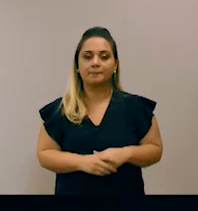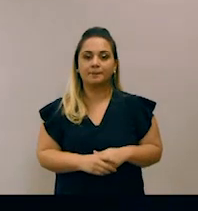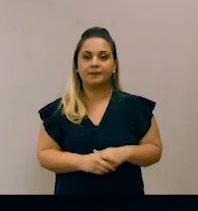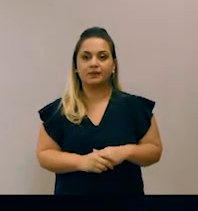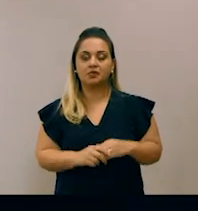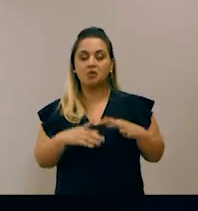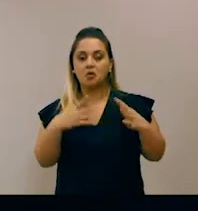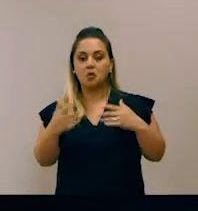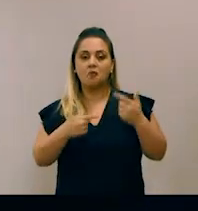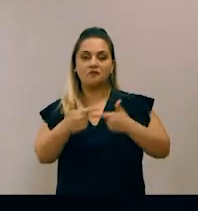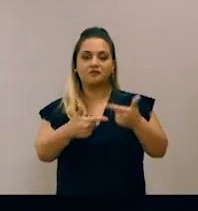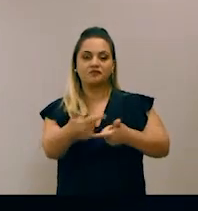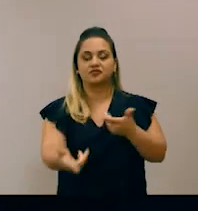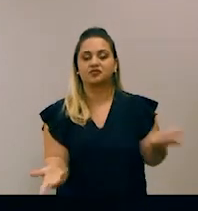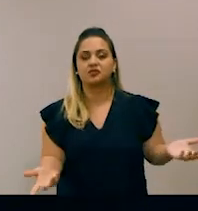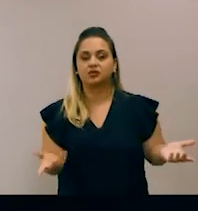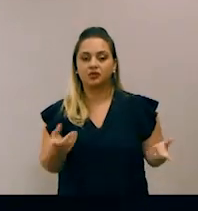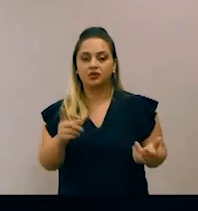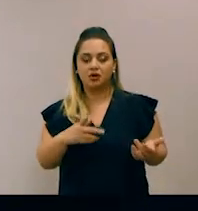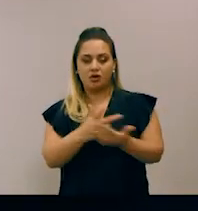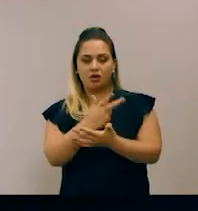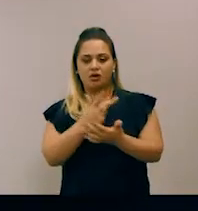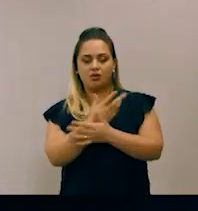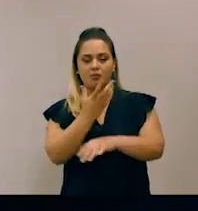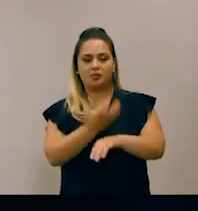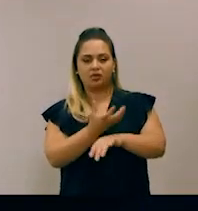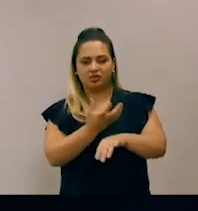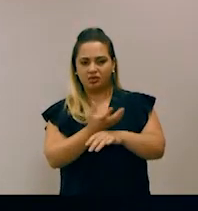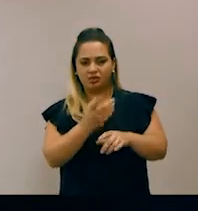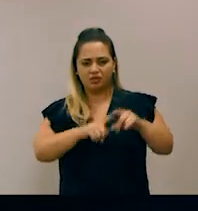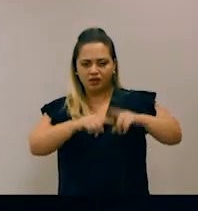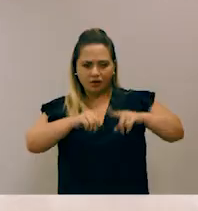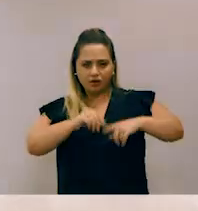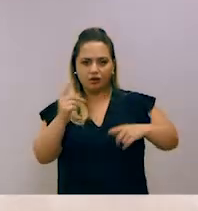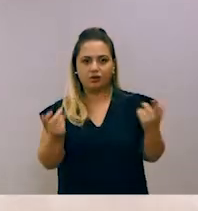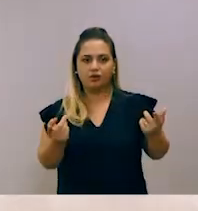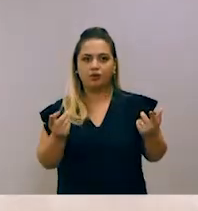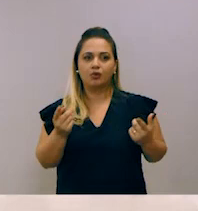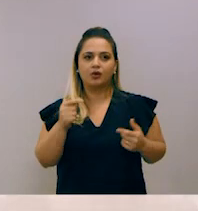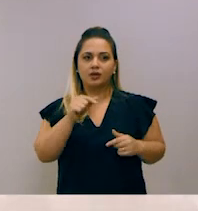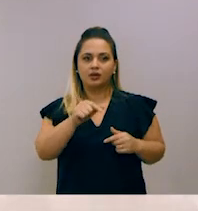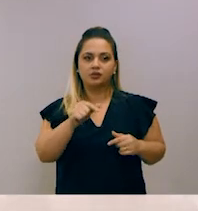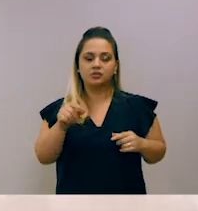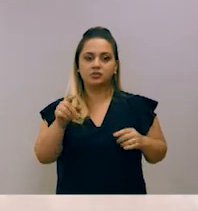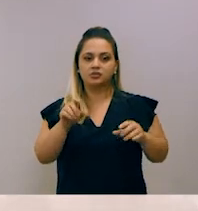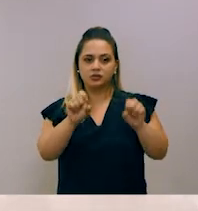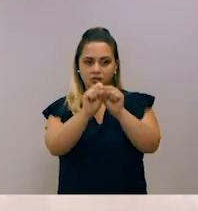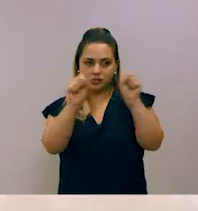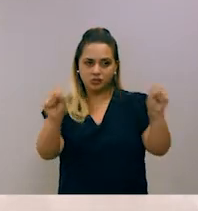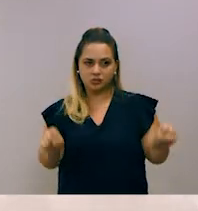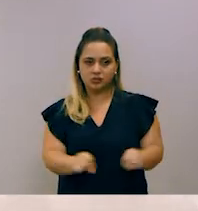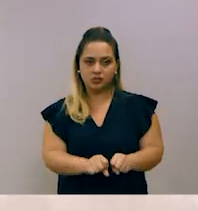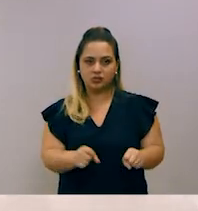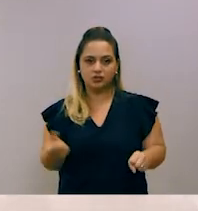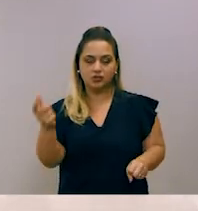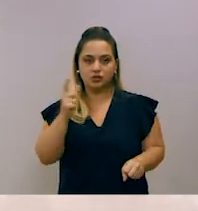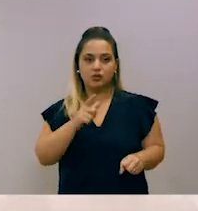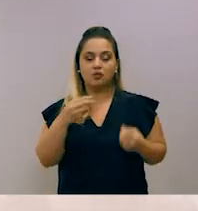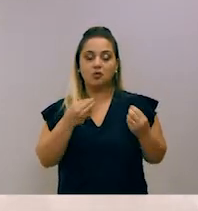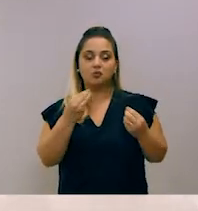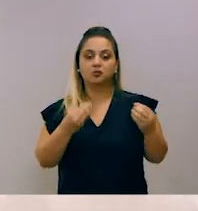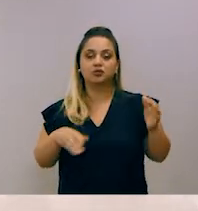solution. So how does this solution work? It illustrates in a simplified way how